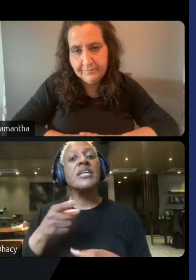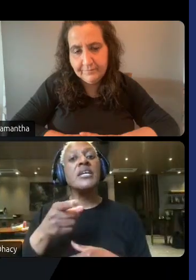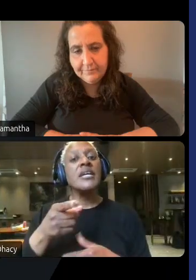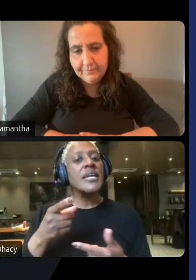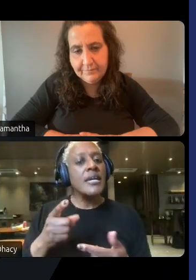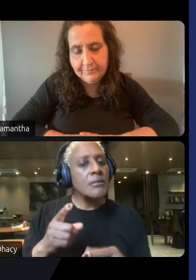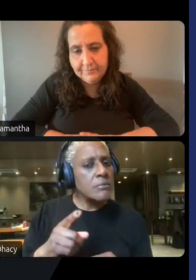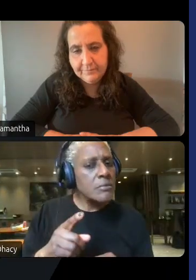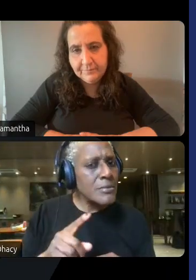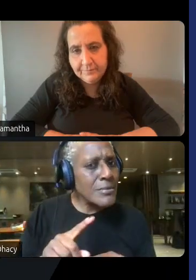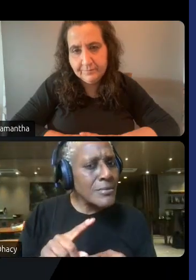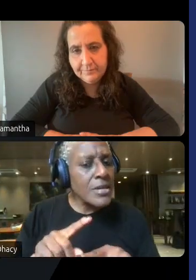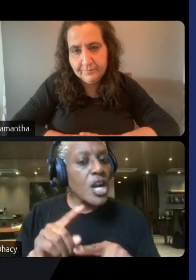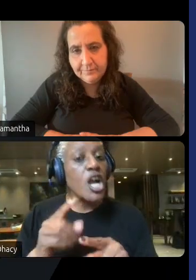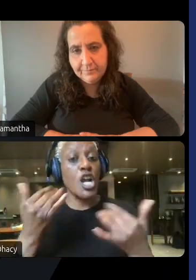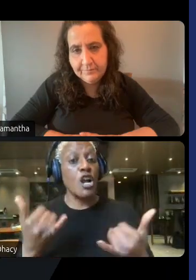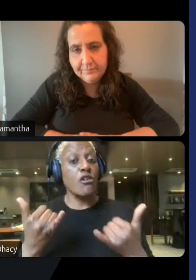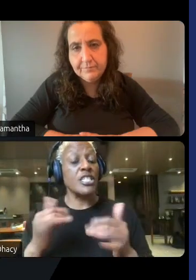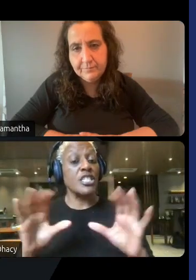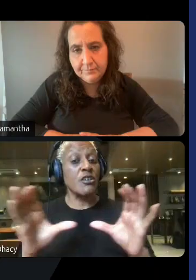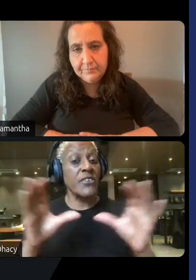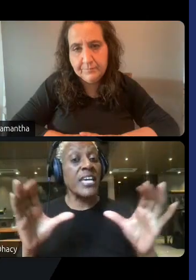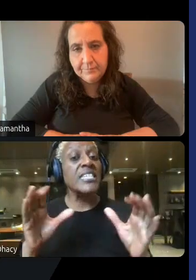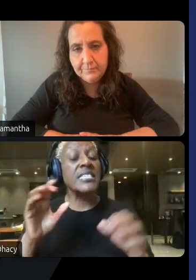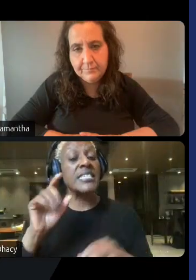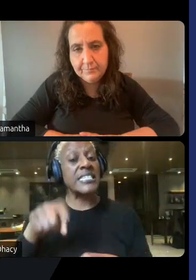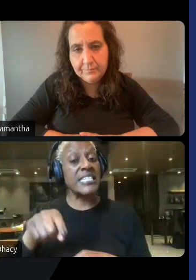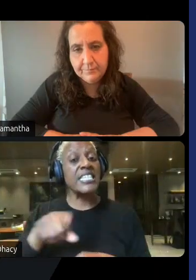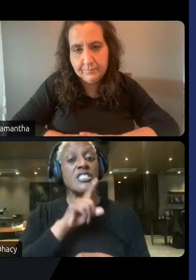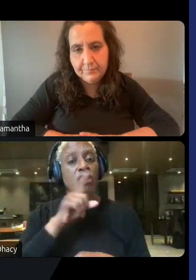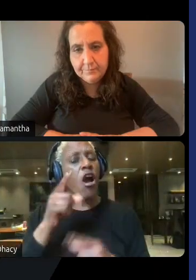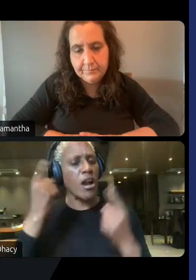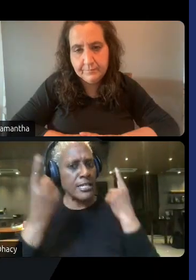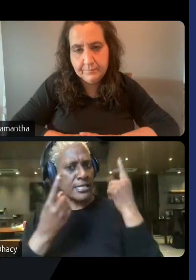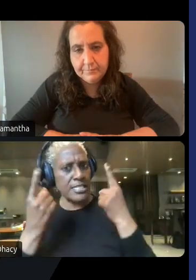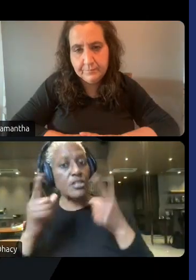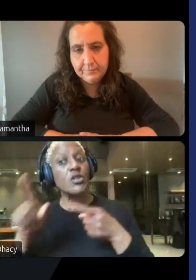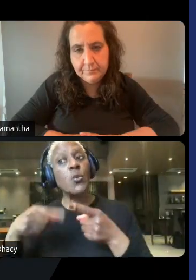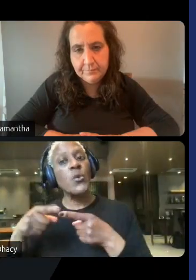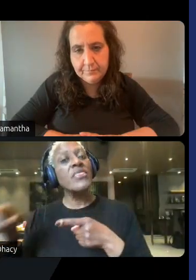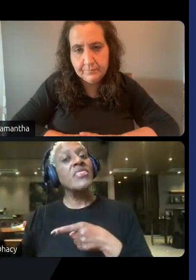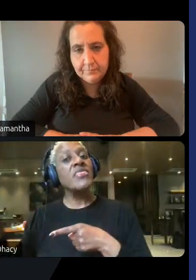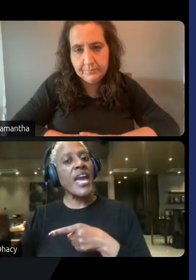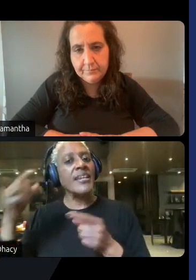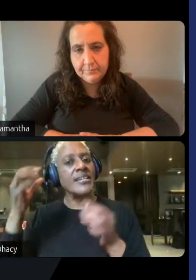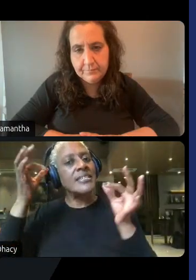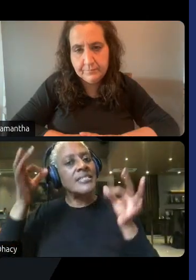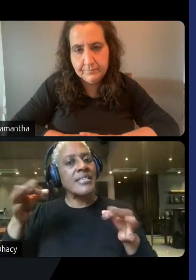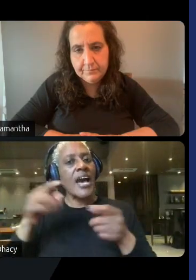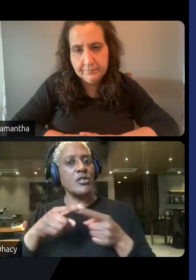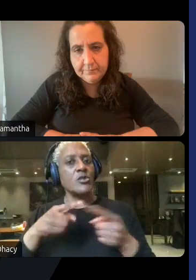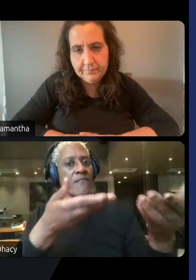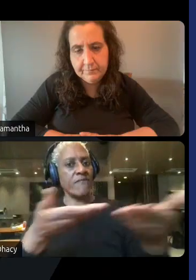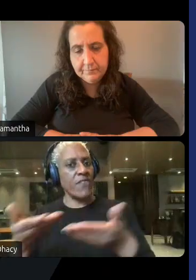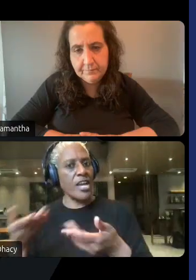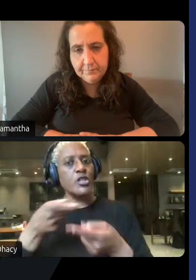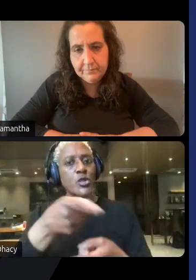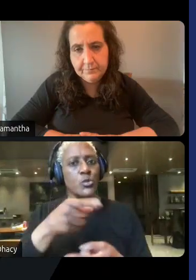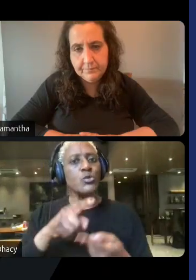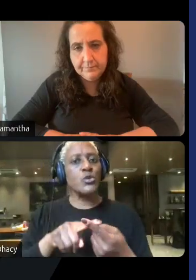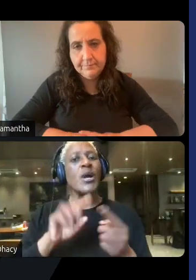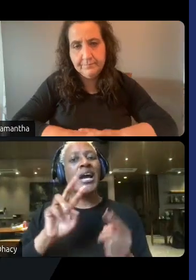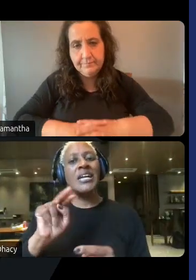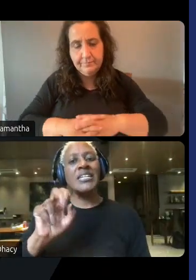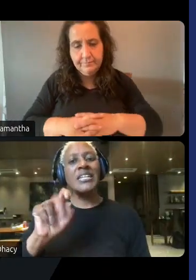capacity, and current certification needs are taken into consideration when inviting candidates to networking events.